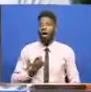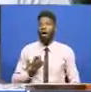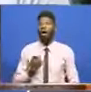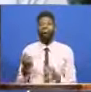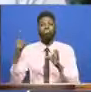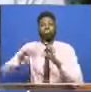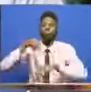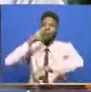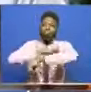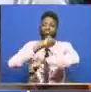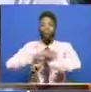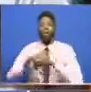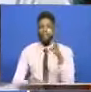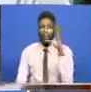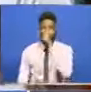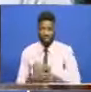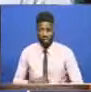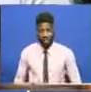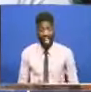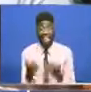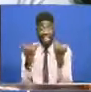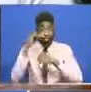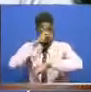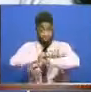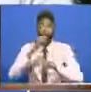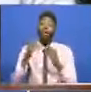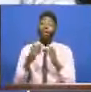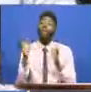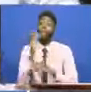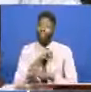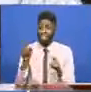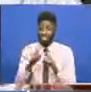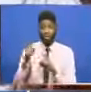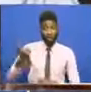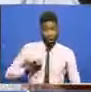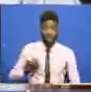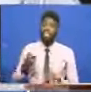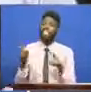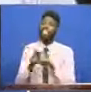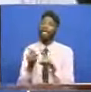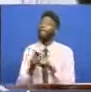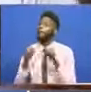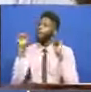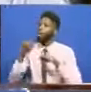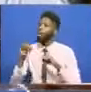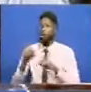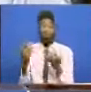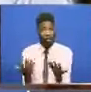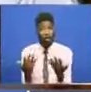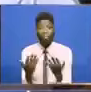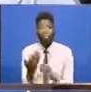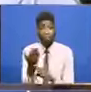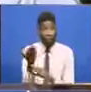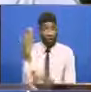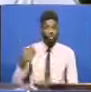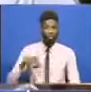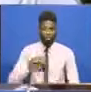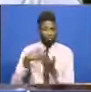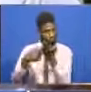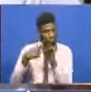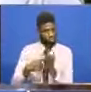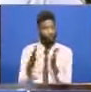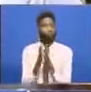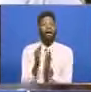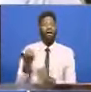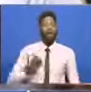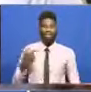school. Schools have reopened, and these girls are still likely to In fact, we had conversation with these girls, and